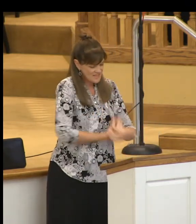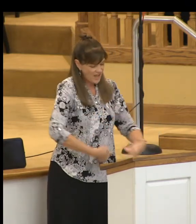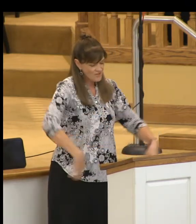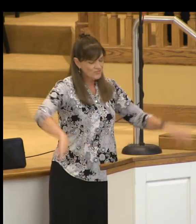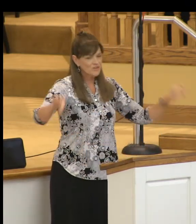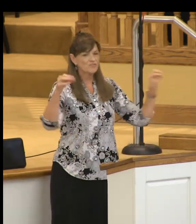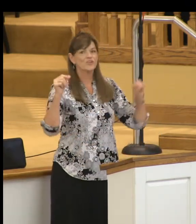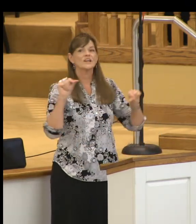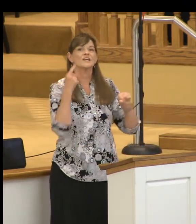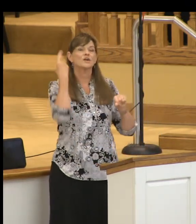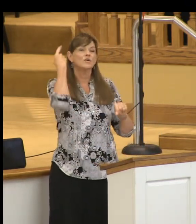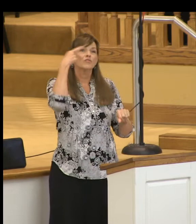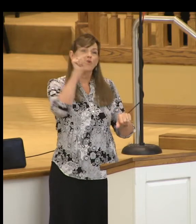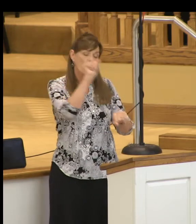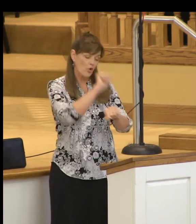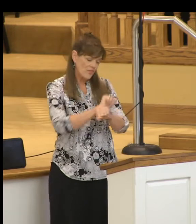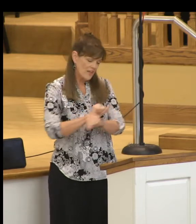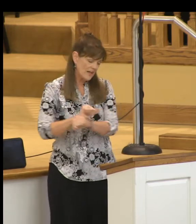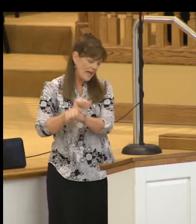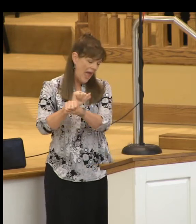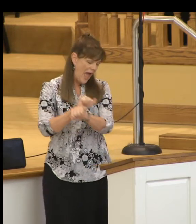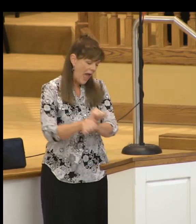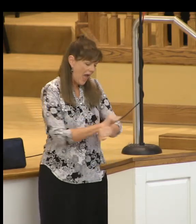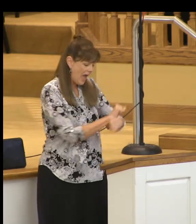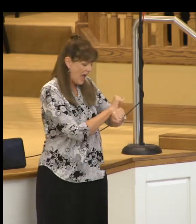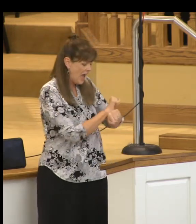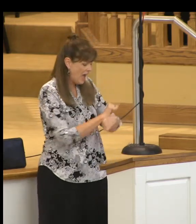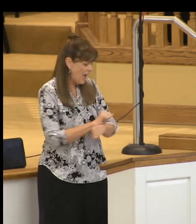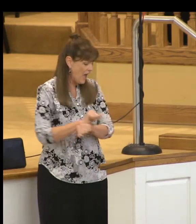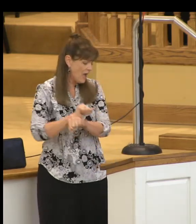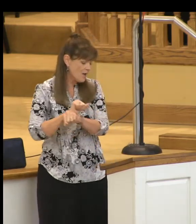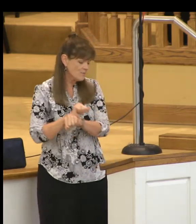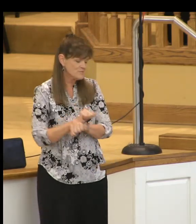It's life and freedom for the